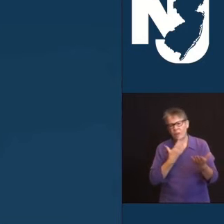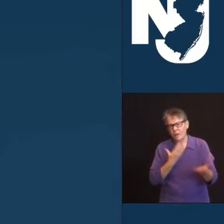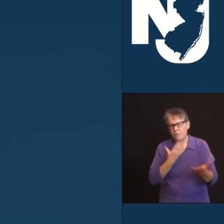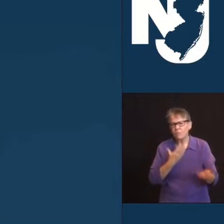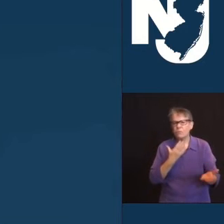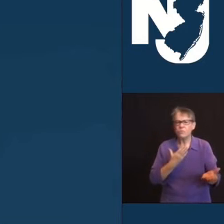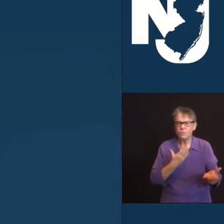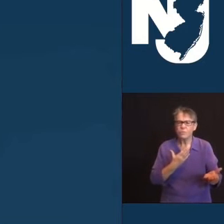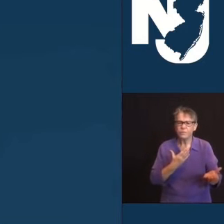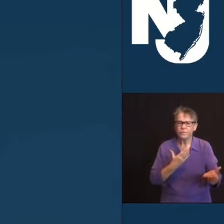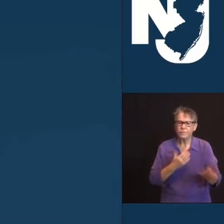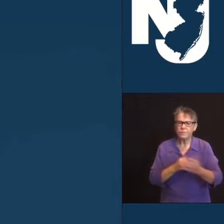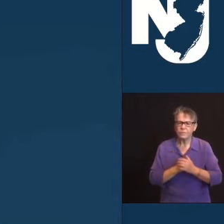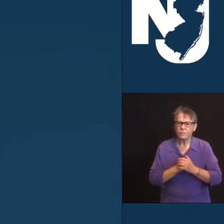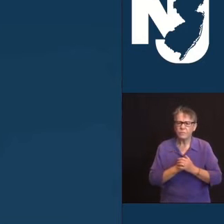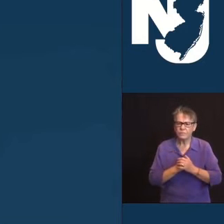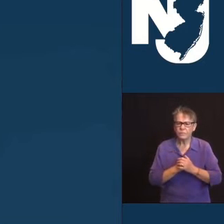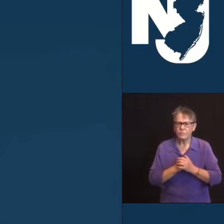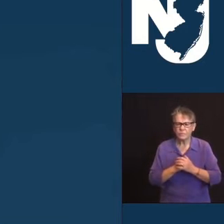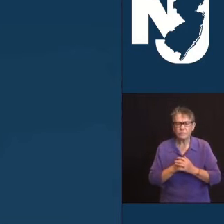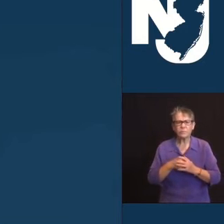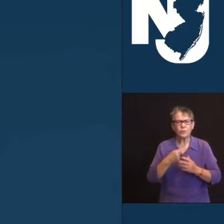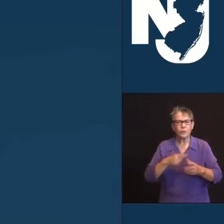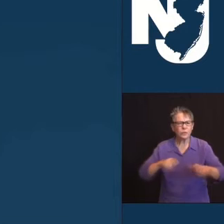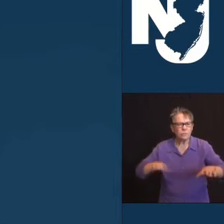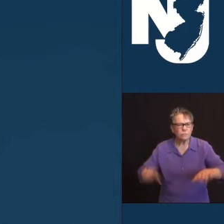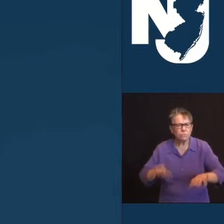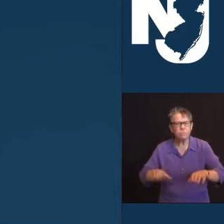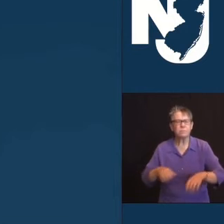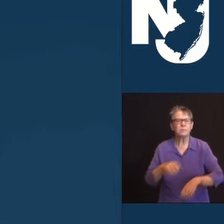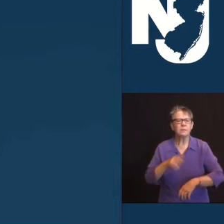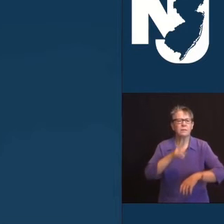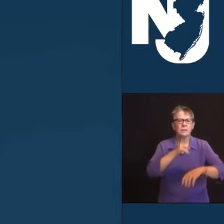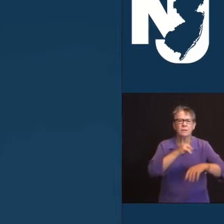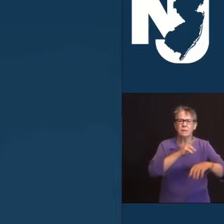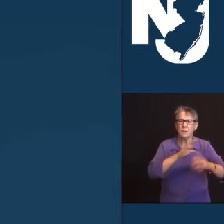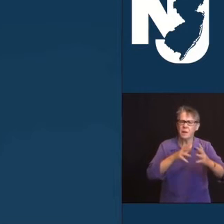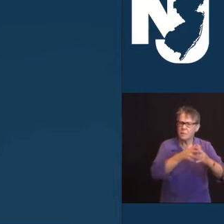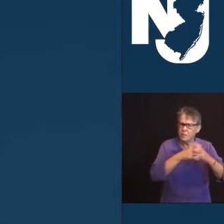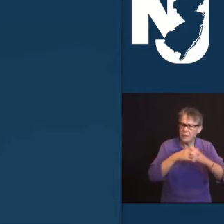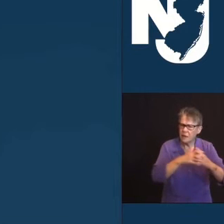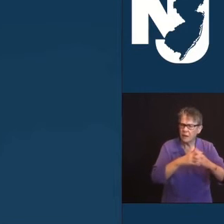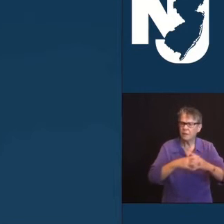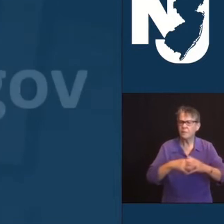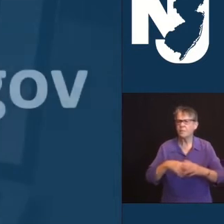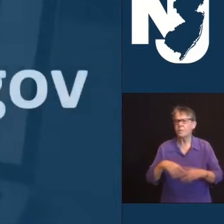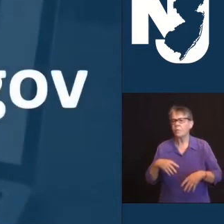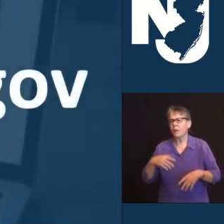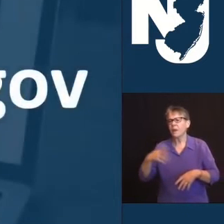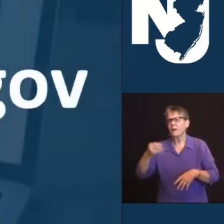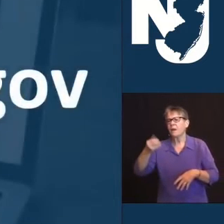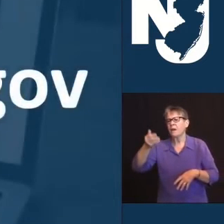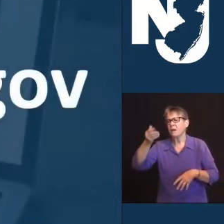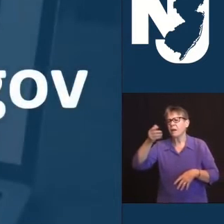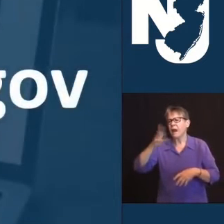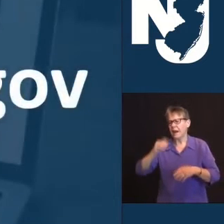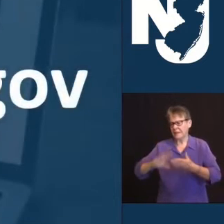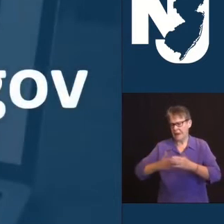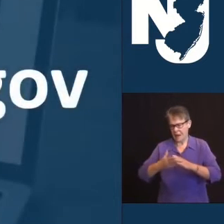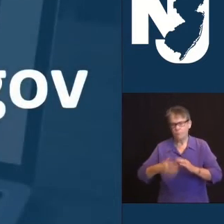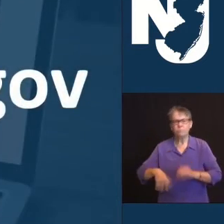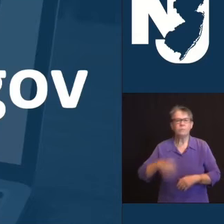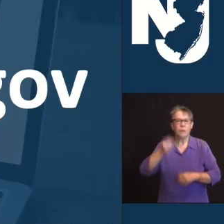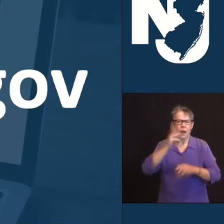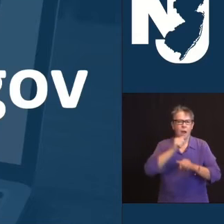your hometown. God bless you and watch over you and your family. So we've lost Howard, Toby, and Tom in this